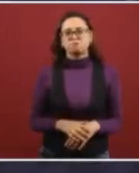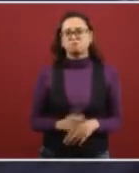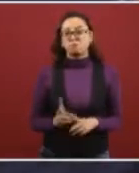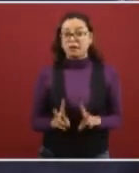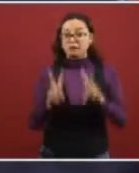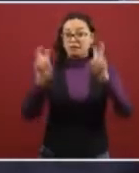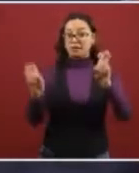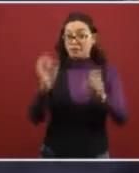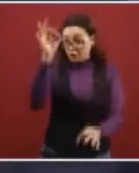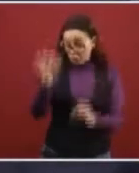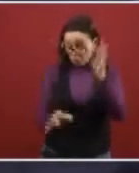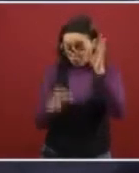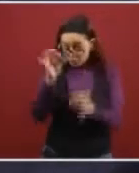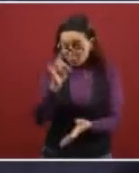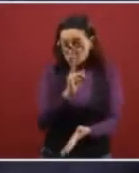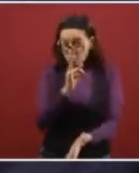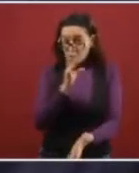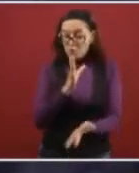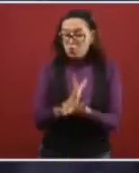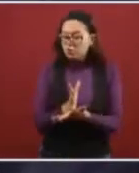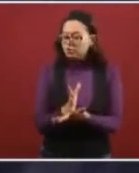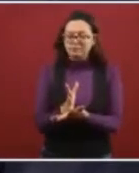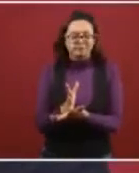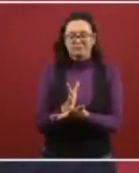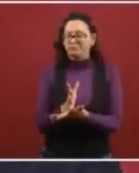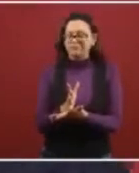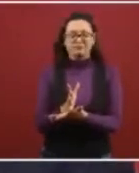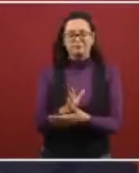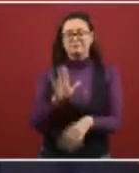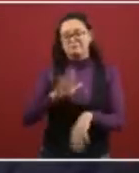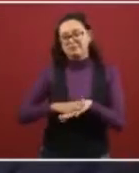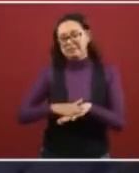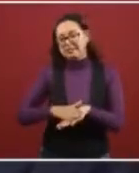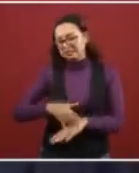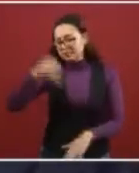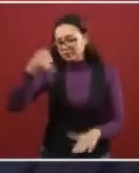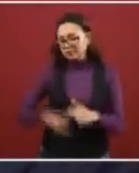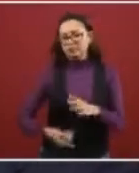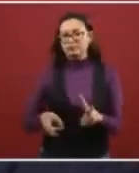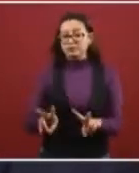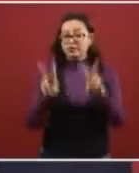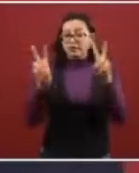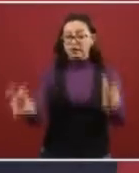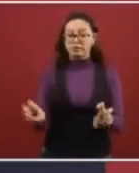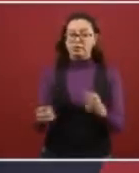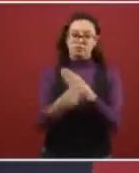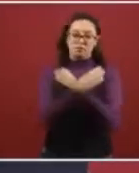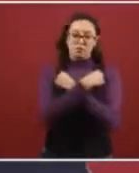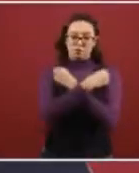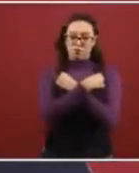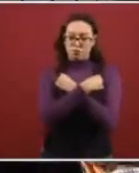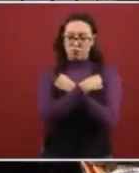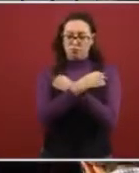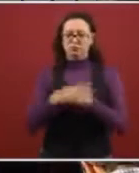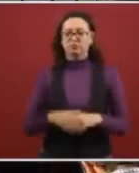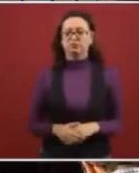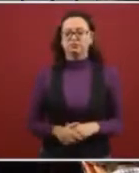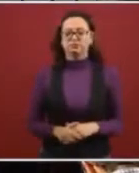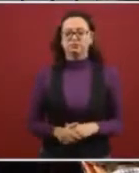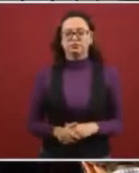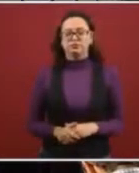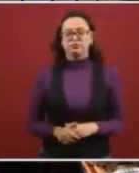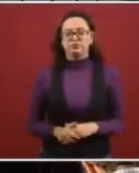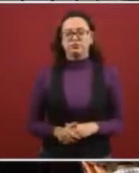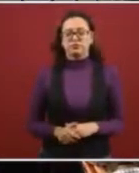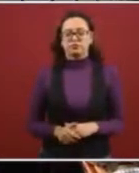jurídico. Jury. Es un asunto it's a matter of moral. Morals. No creo yo